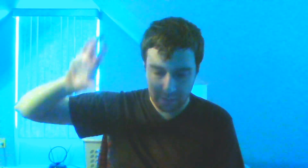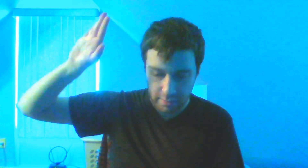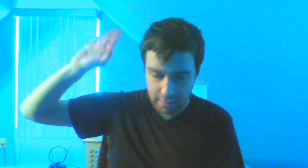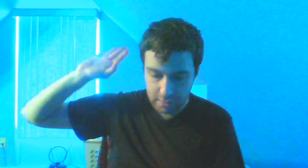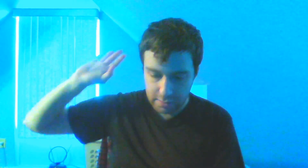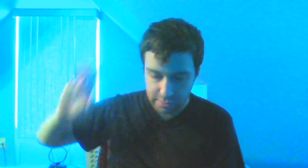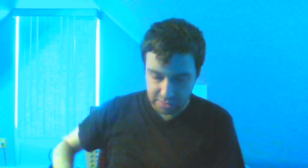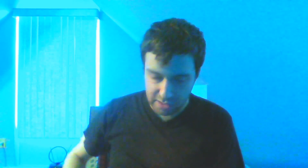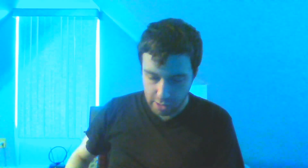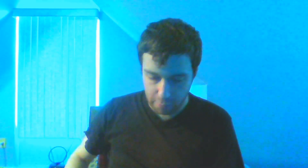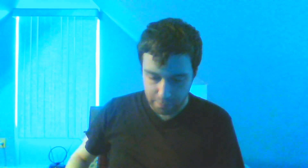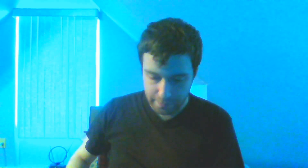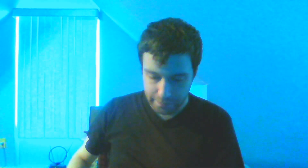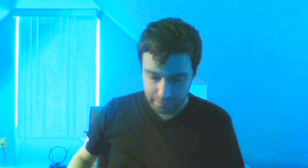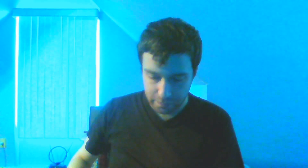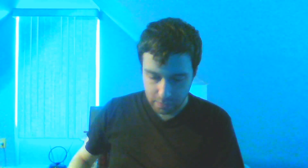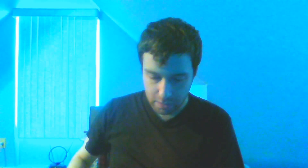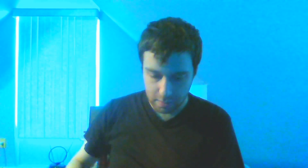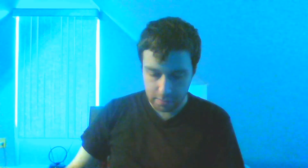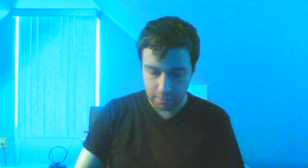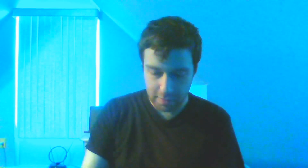15th. So,